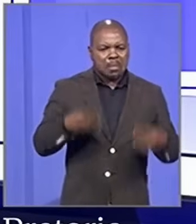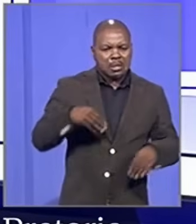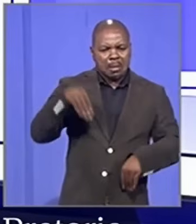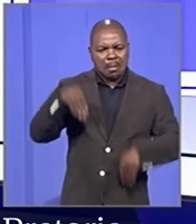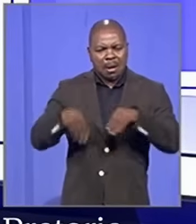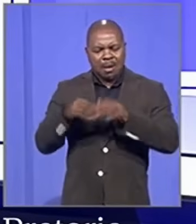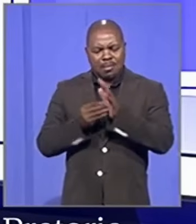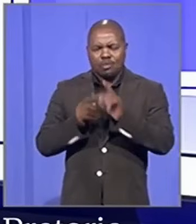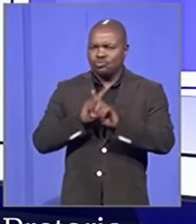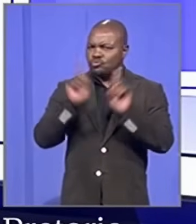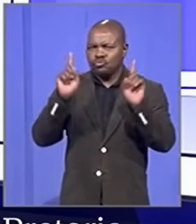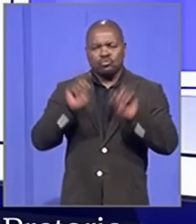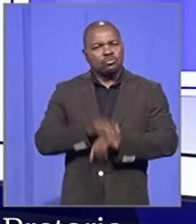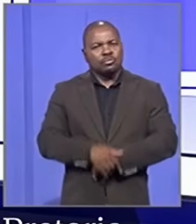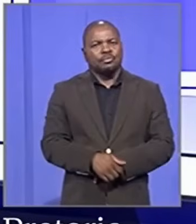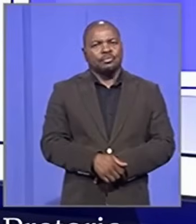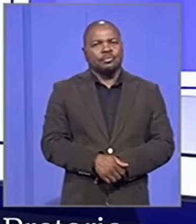wa malahla.